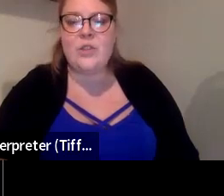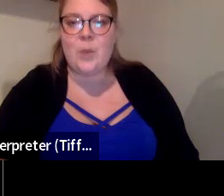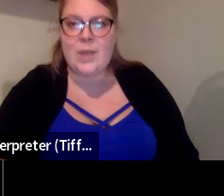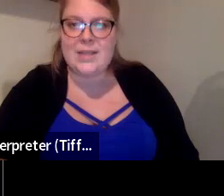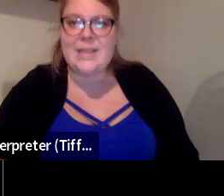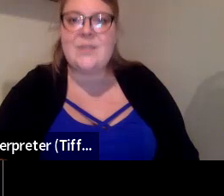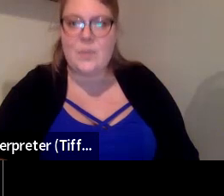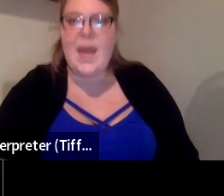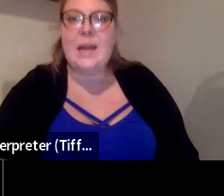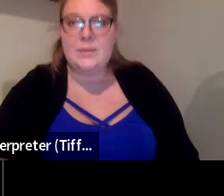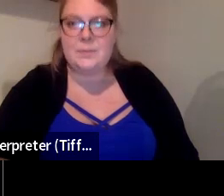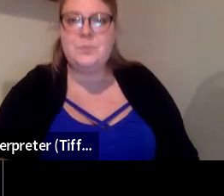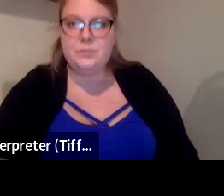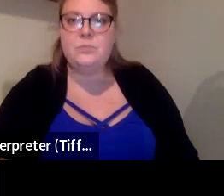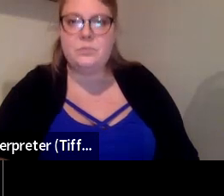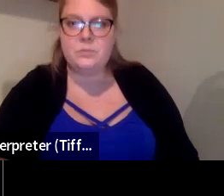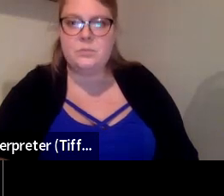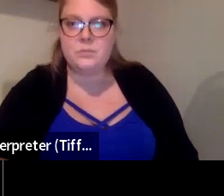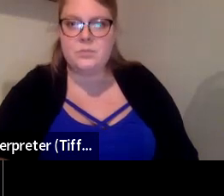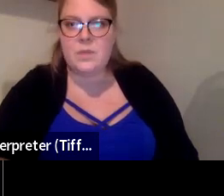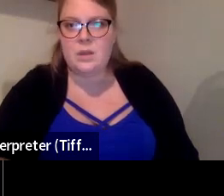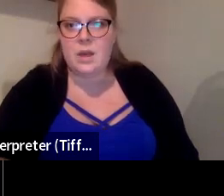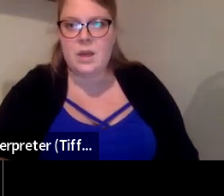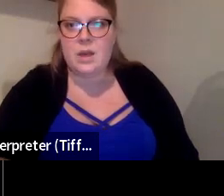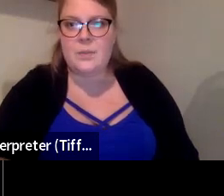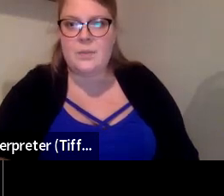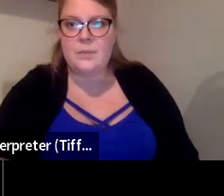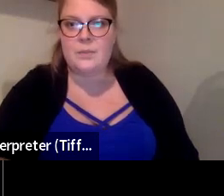and if we draw precedence from that,